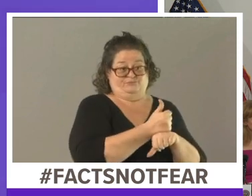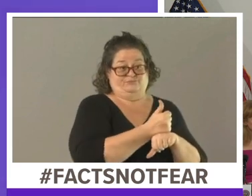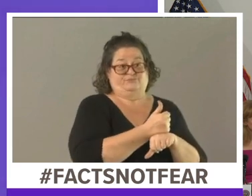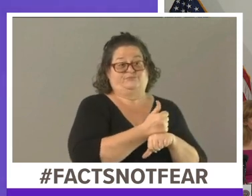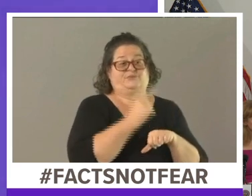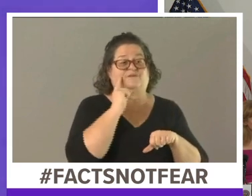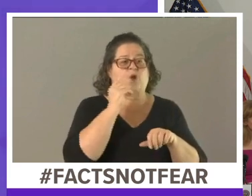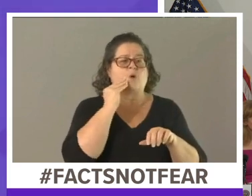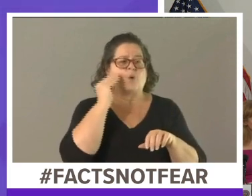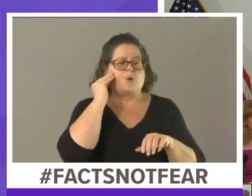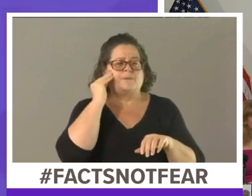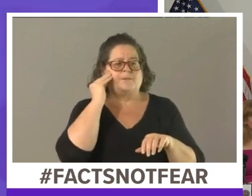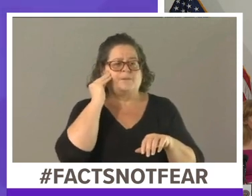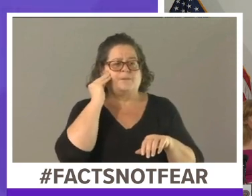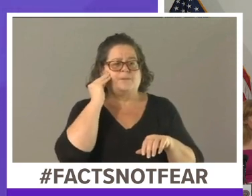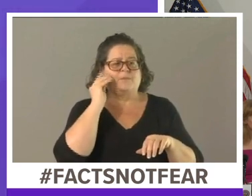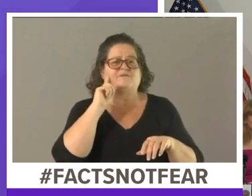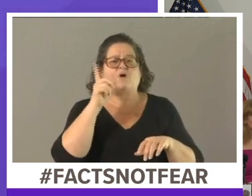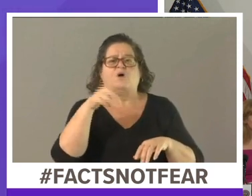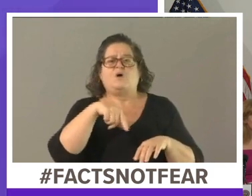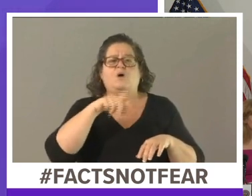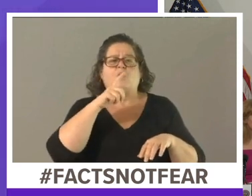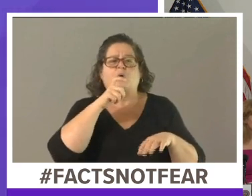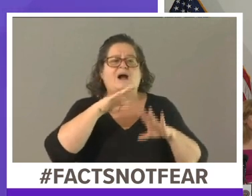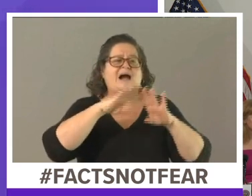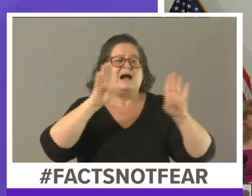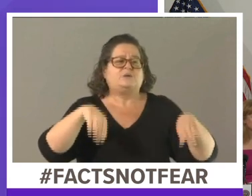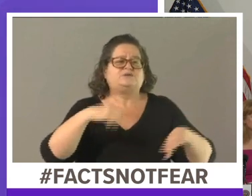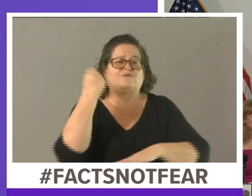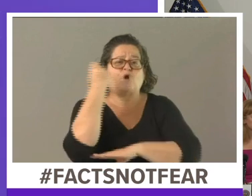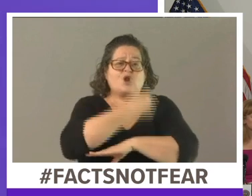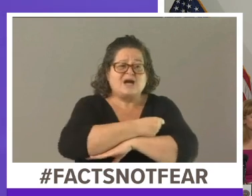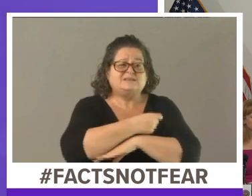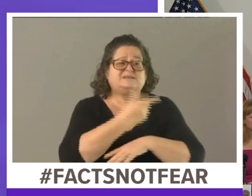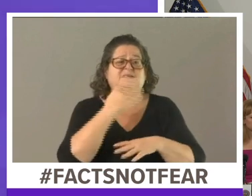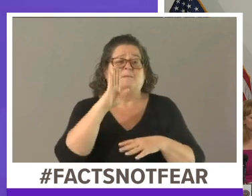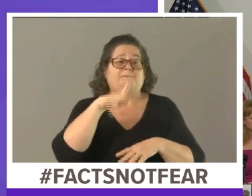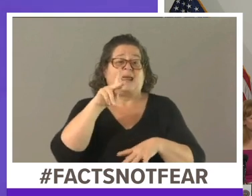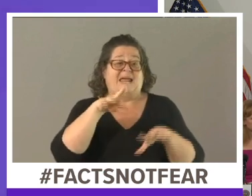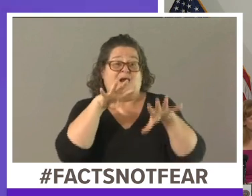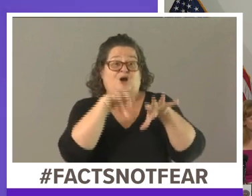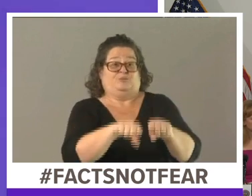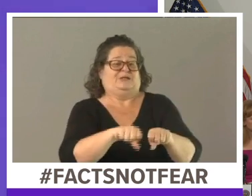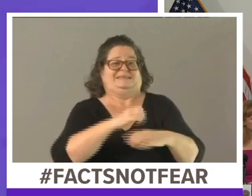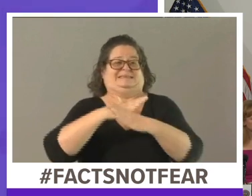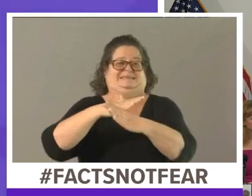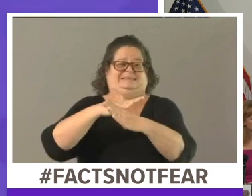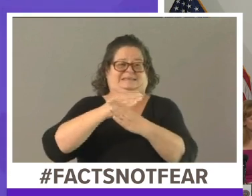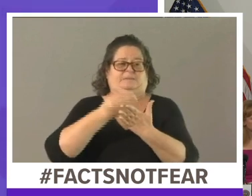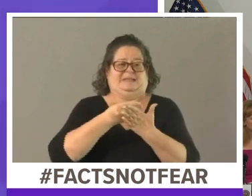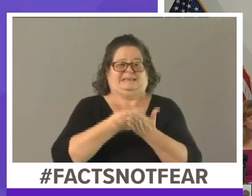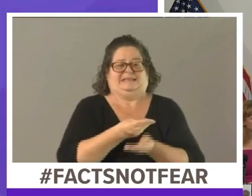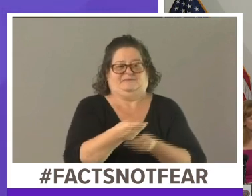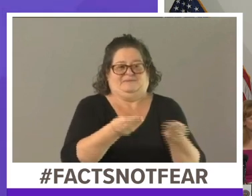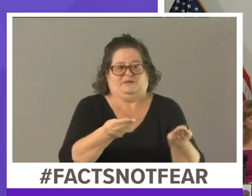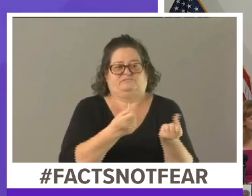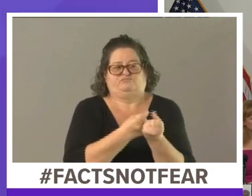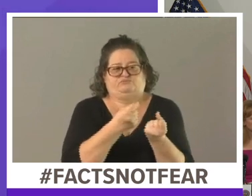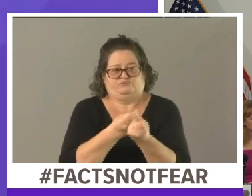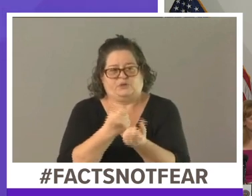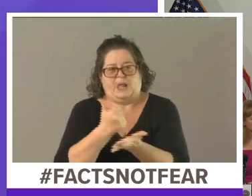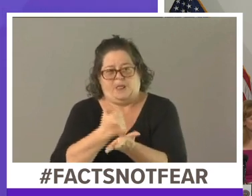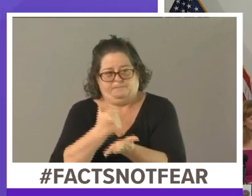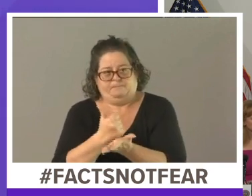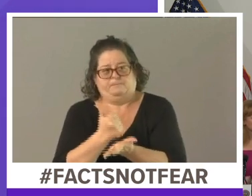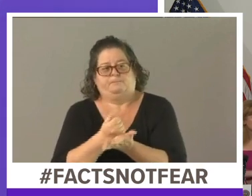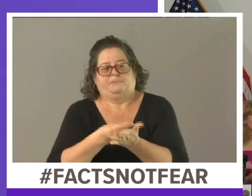to homeowners who rely on income from tenants to help them avoid foreclosure. In total, state and